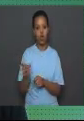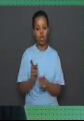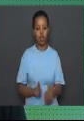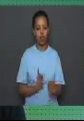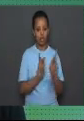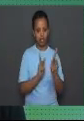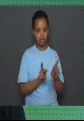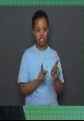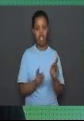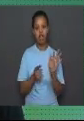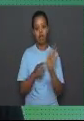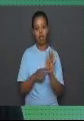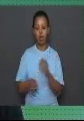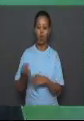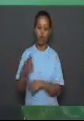photosynthesis in the plant.